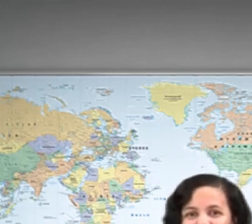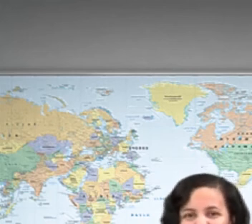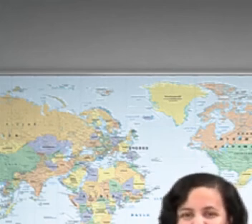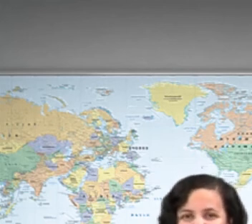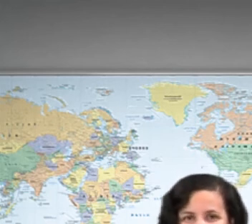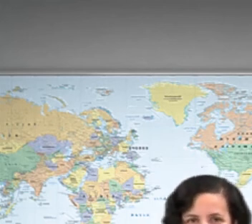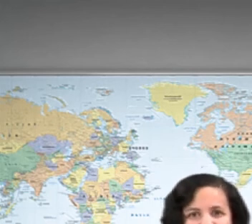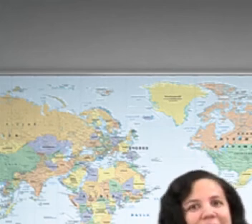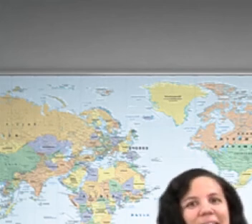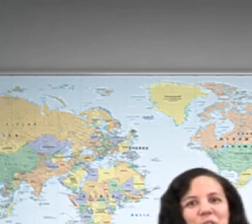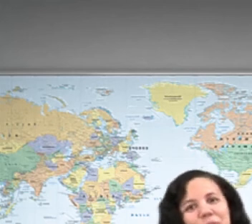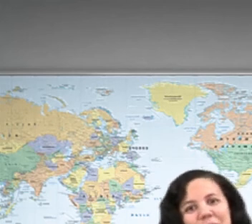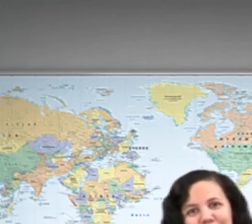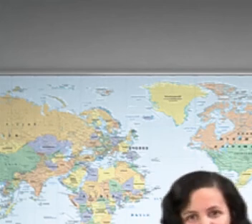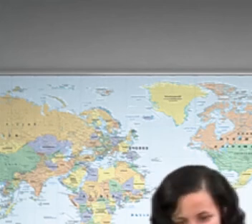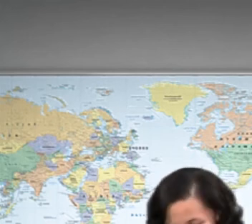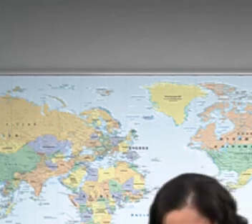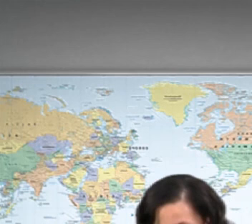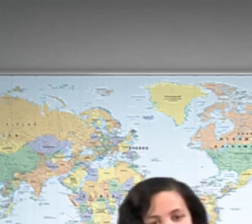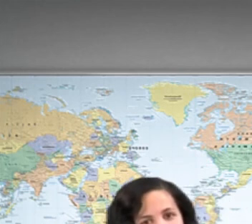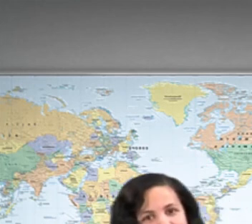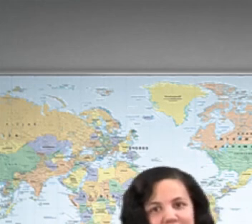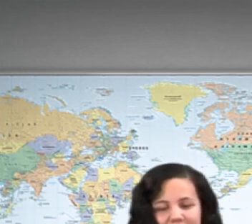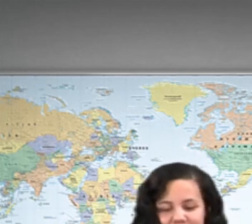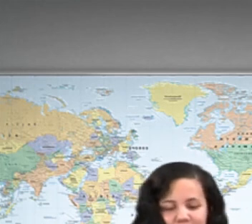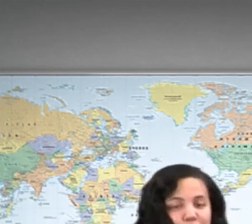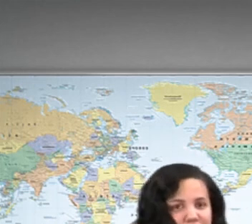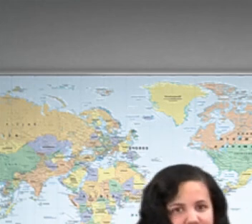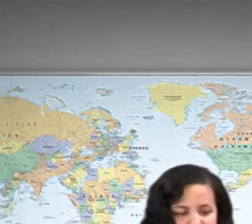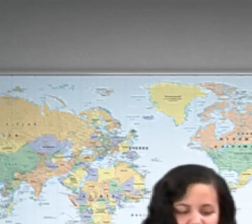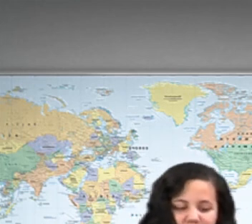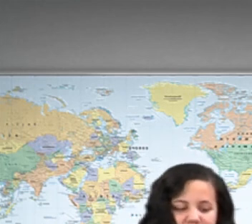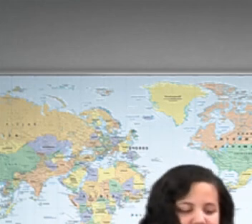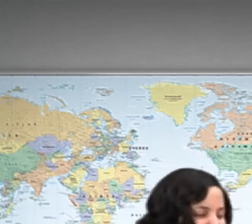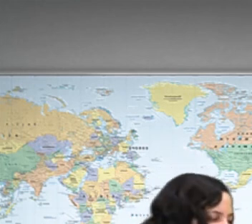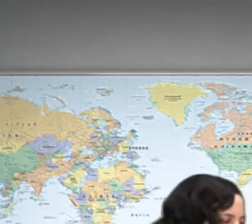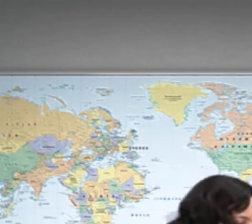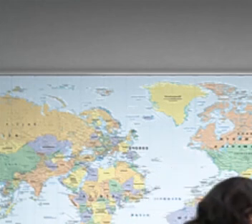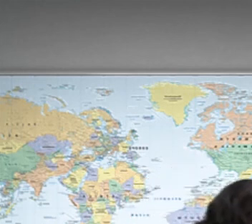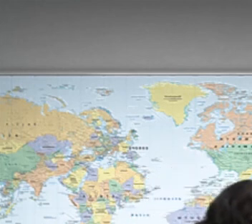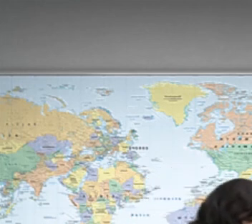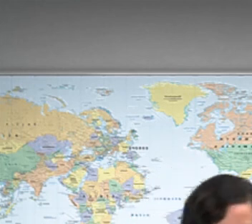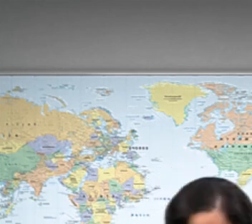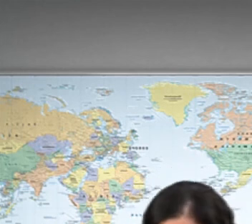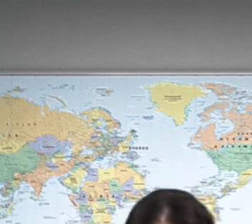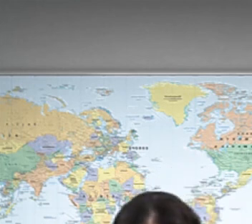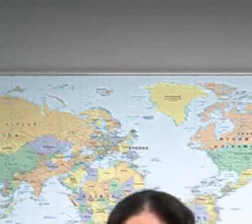so just make sure that you tune in and you remain focused while we chat to you. But first things first, let's sanitize our